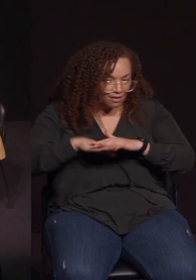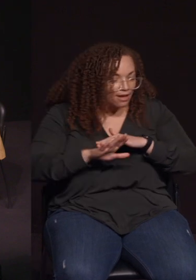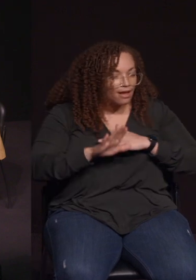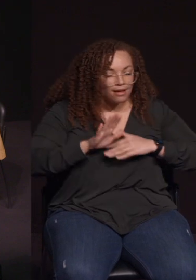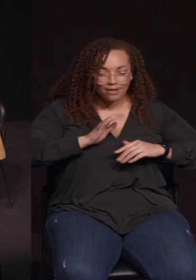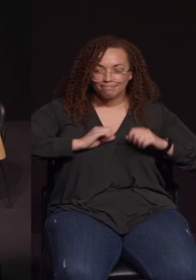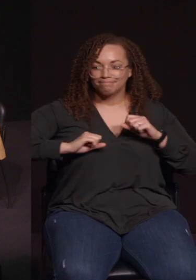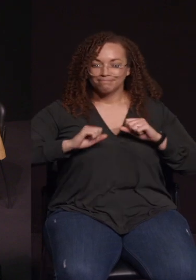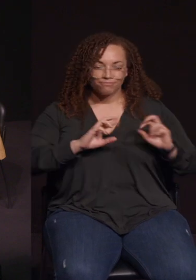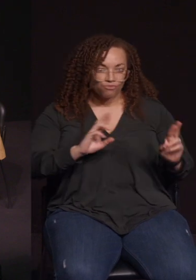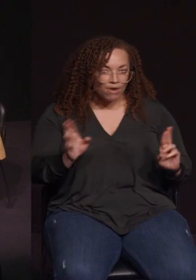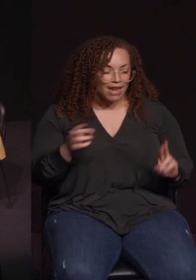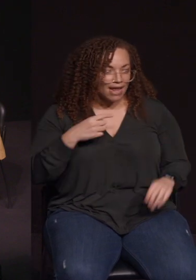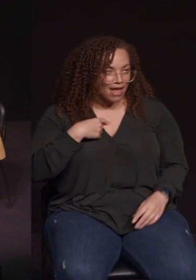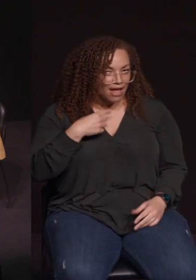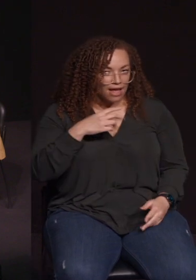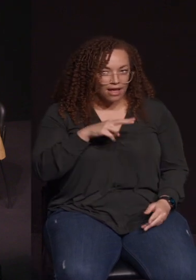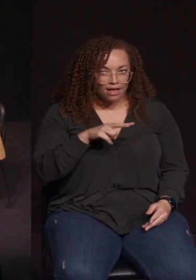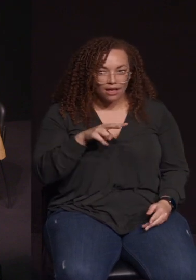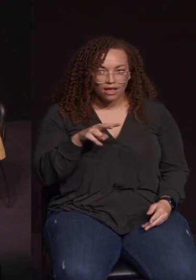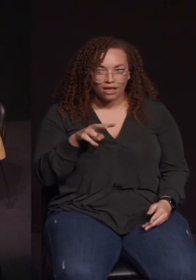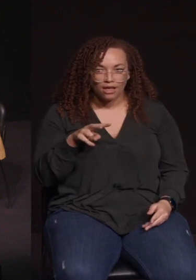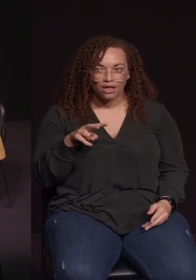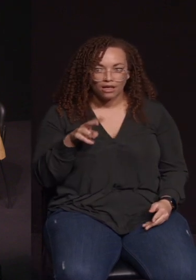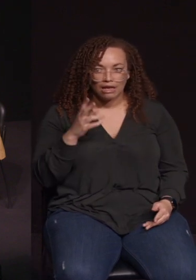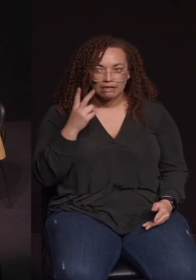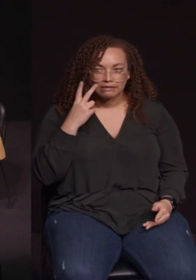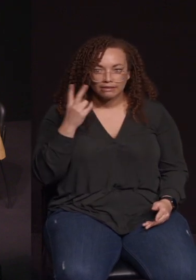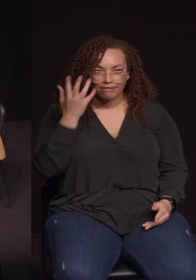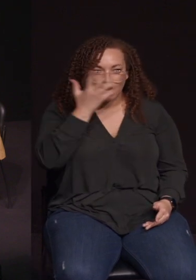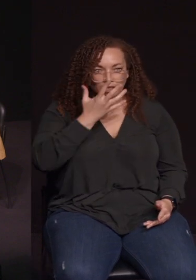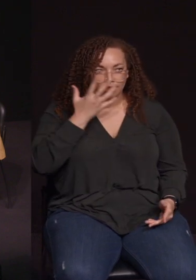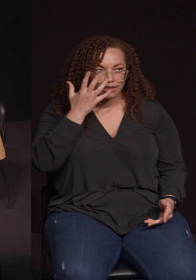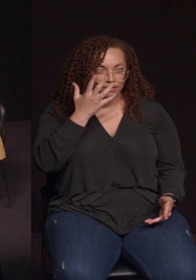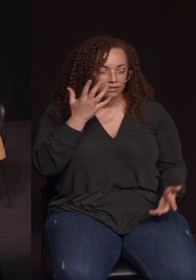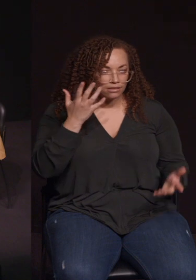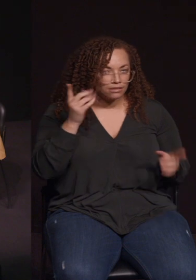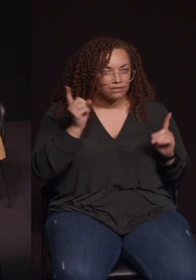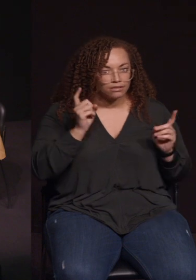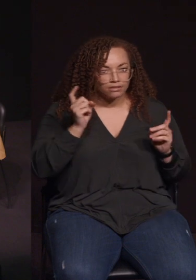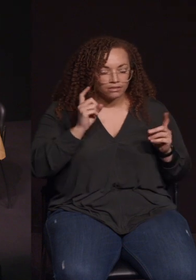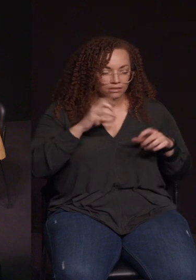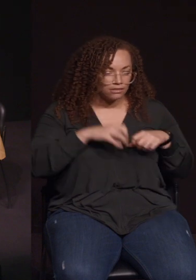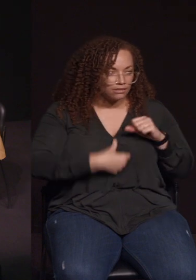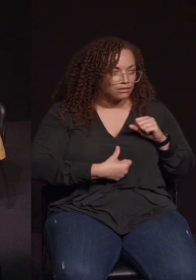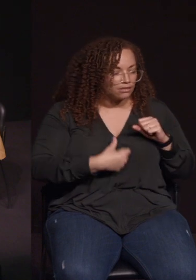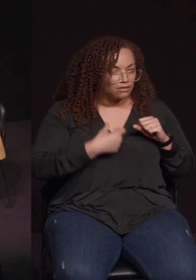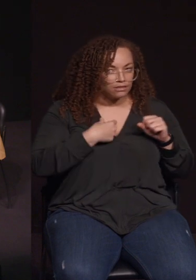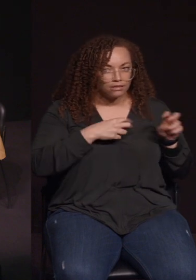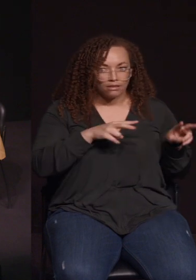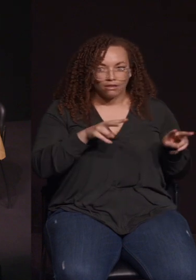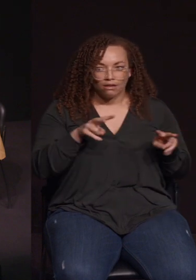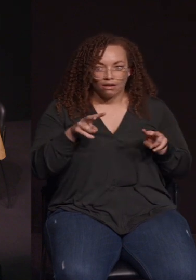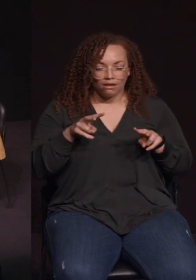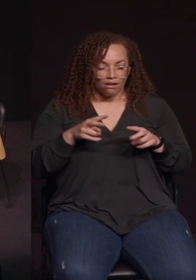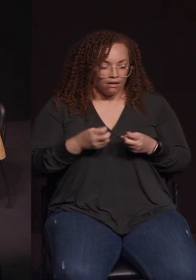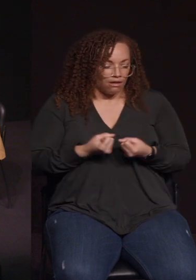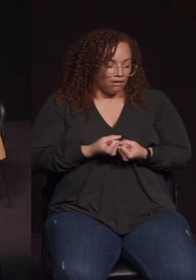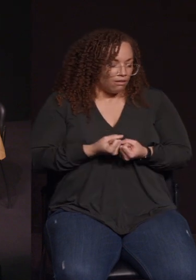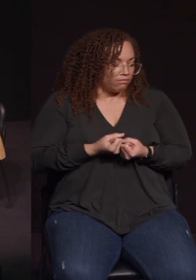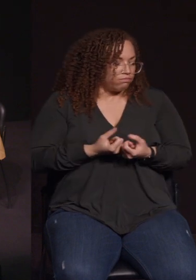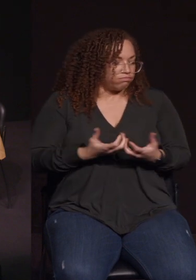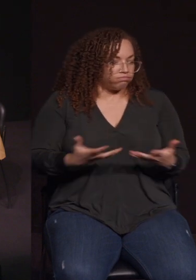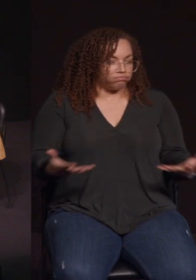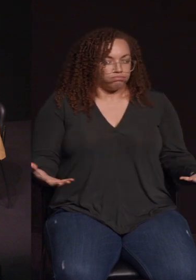and I see those broken hearts and those somber faces, and it's literally like kryptonite. It drains me, and then I have to pass